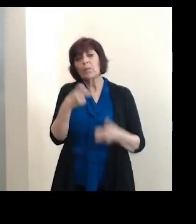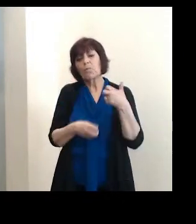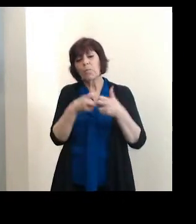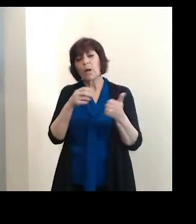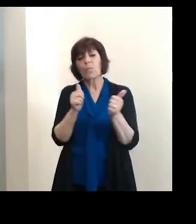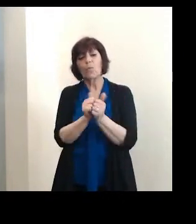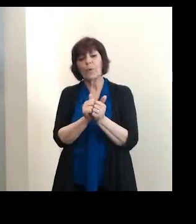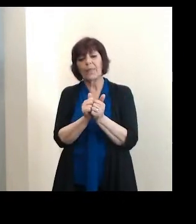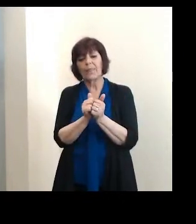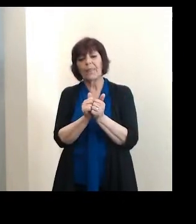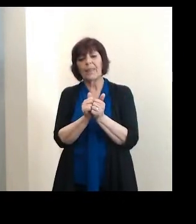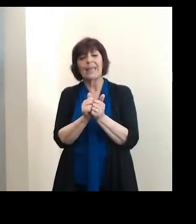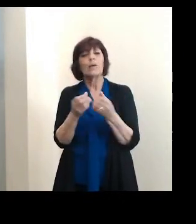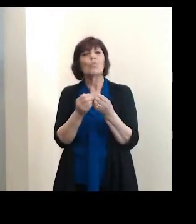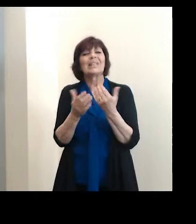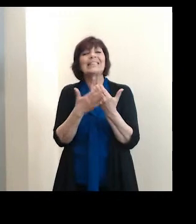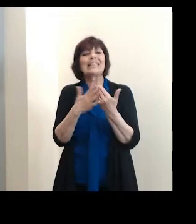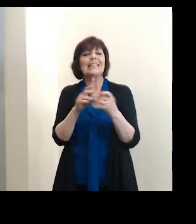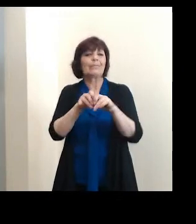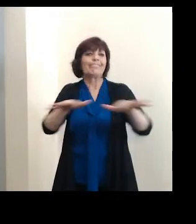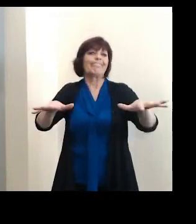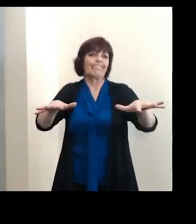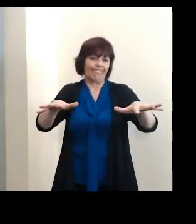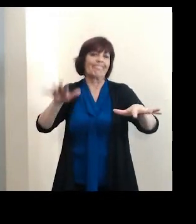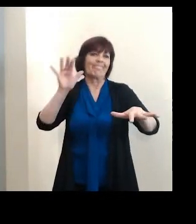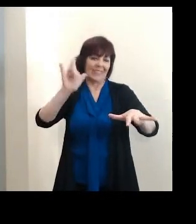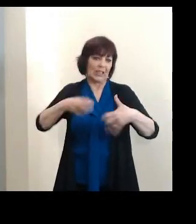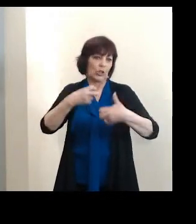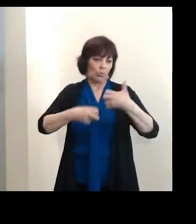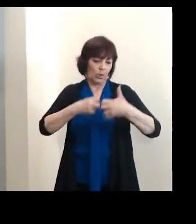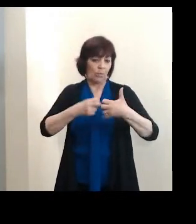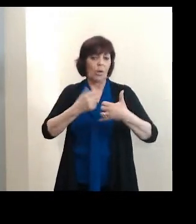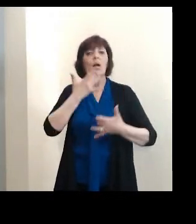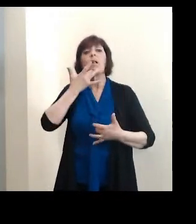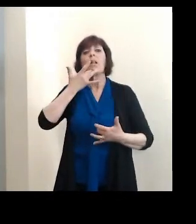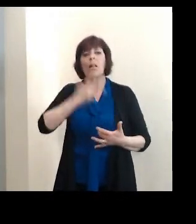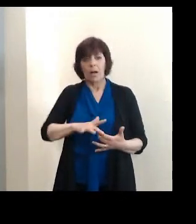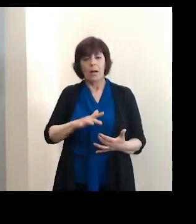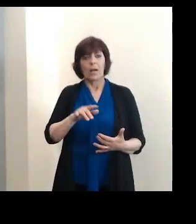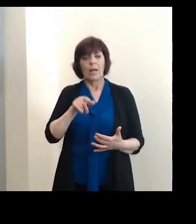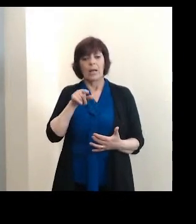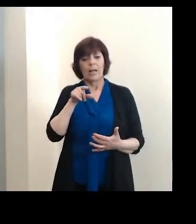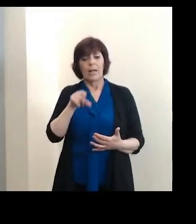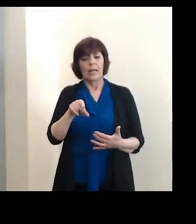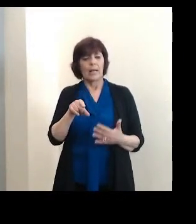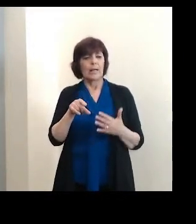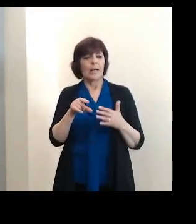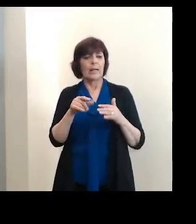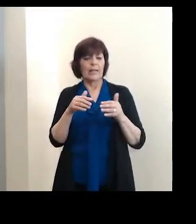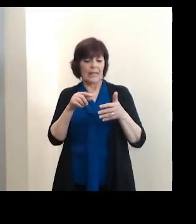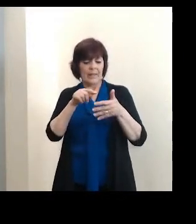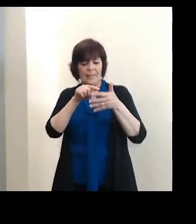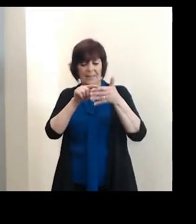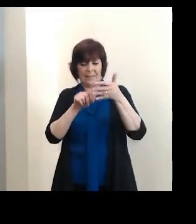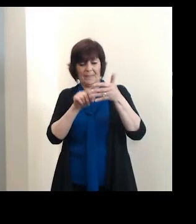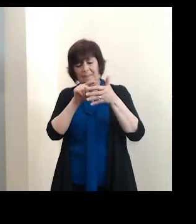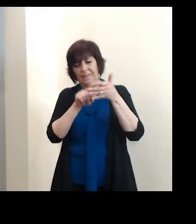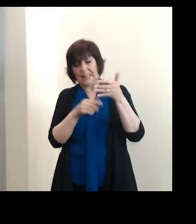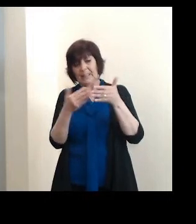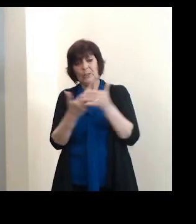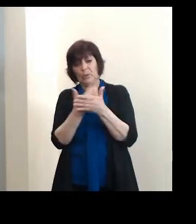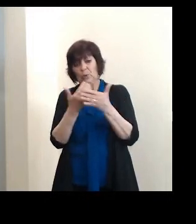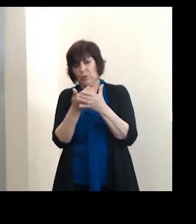with increased transmission. We're fortunate that the limited number of variant strains